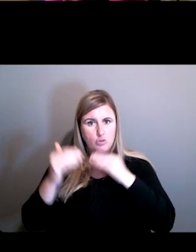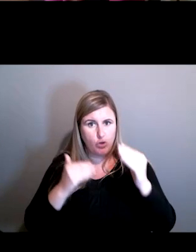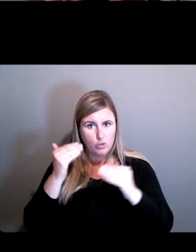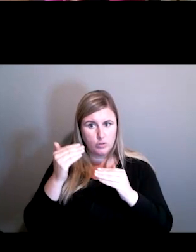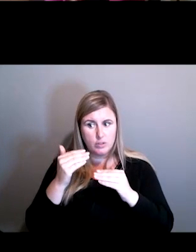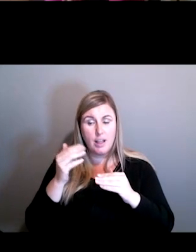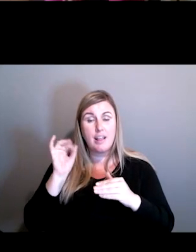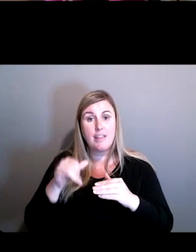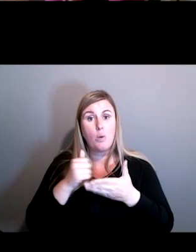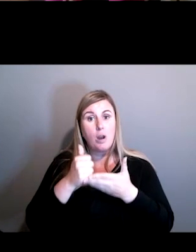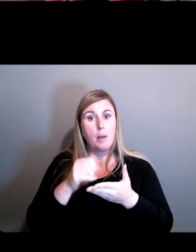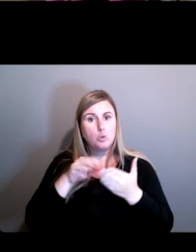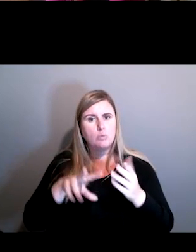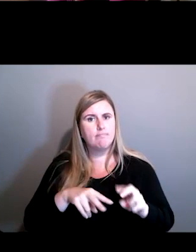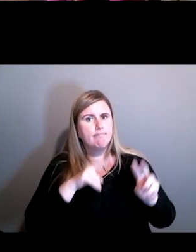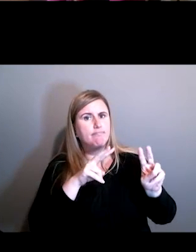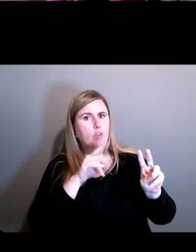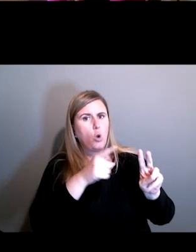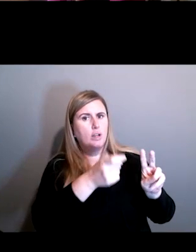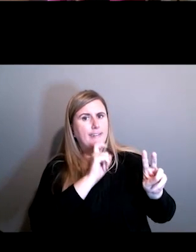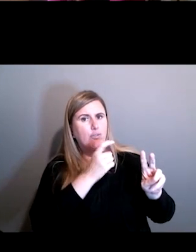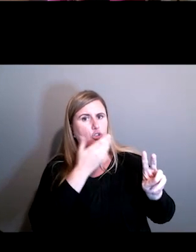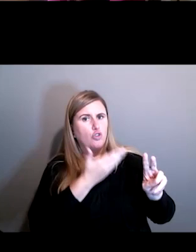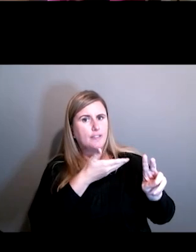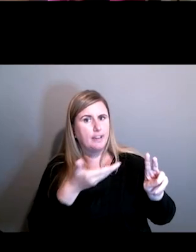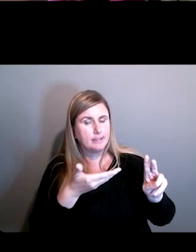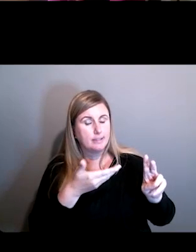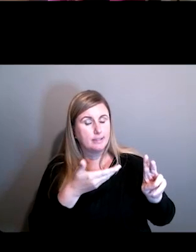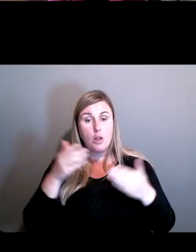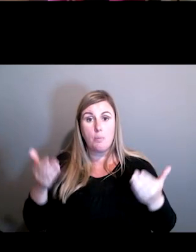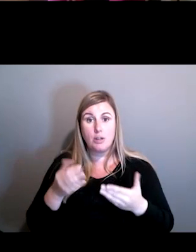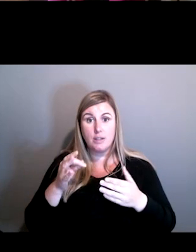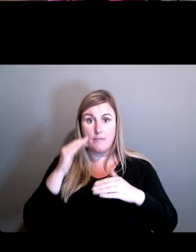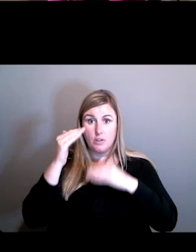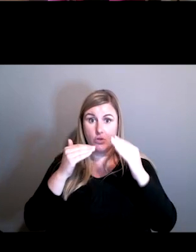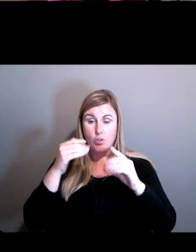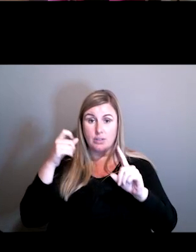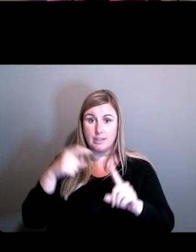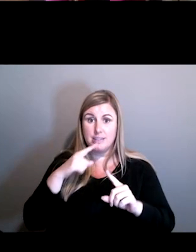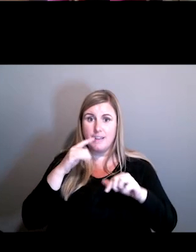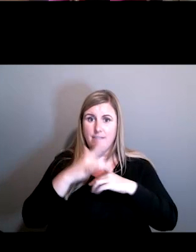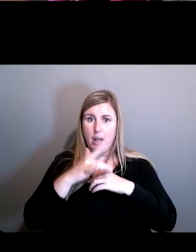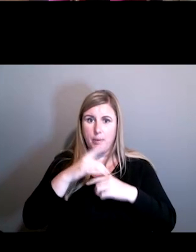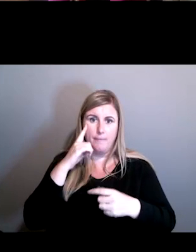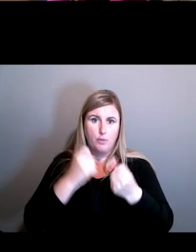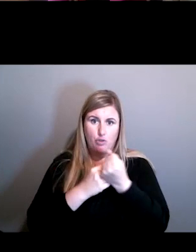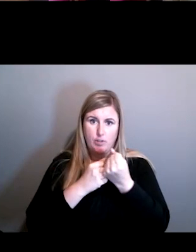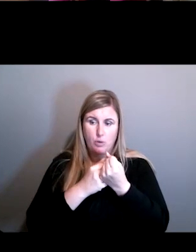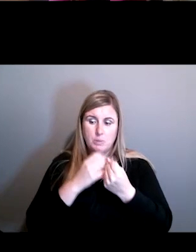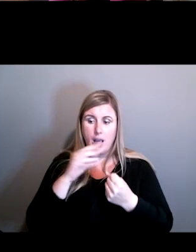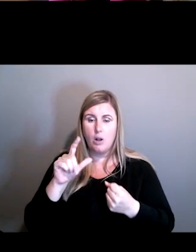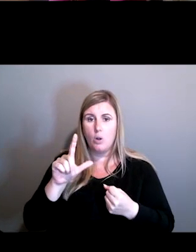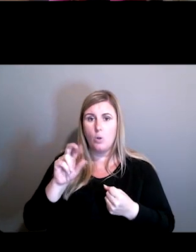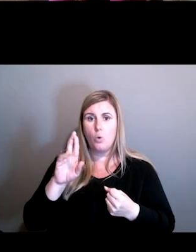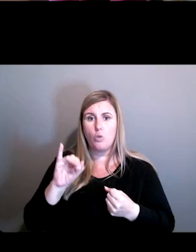help the student view the adult as the giver of good things. The presence of the adult signals the availability of reinforcement. And Lori is going to talk